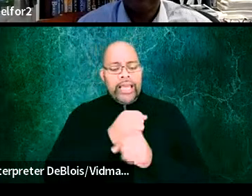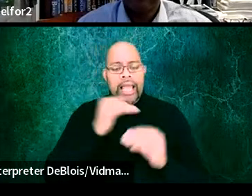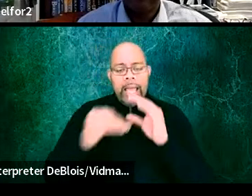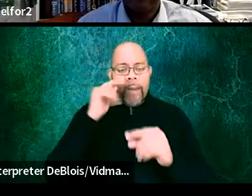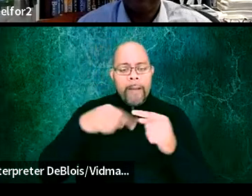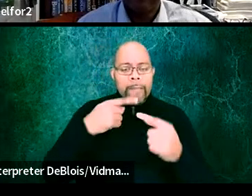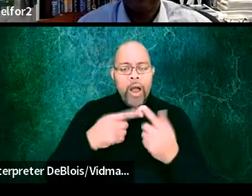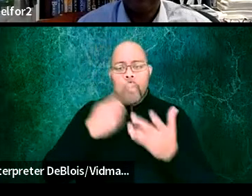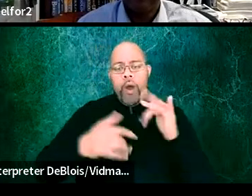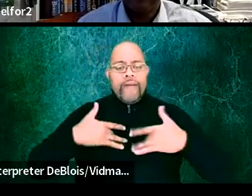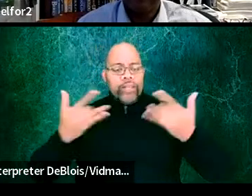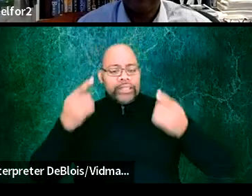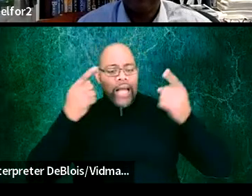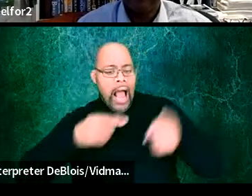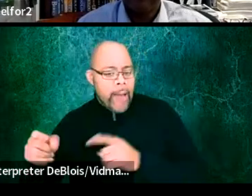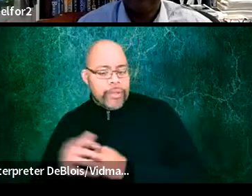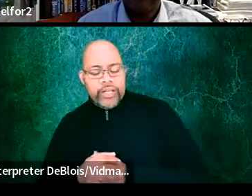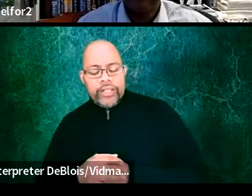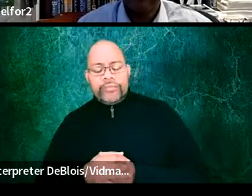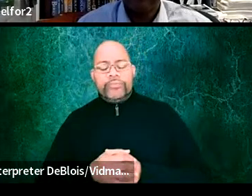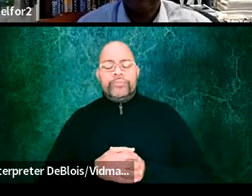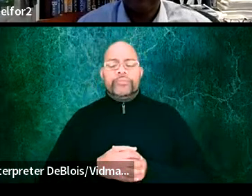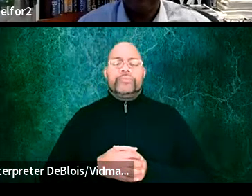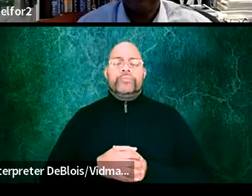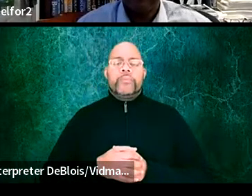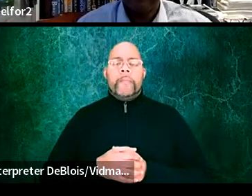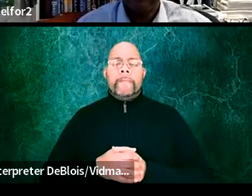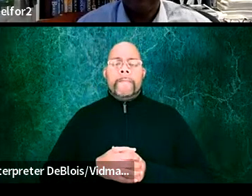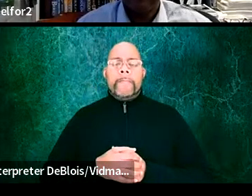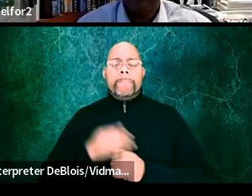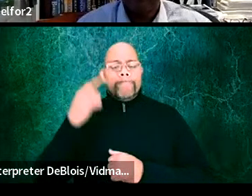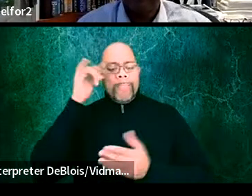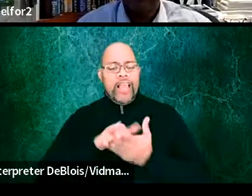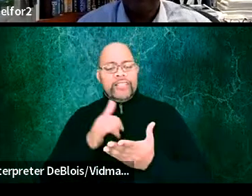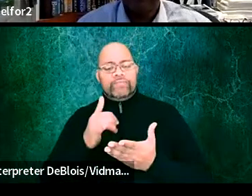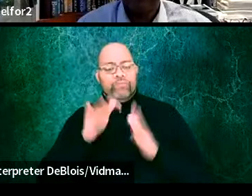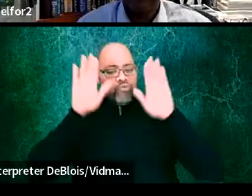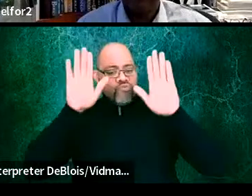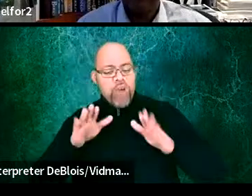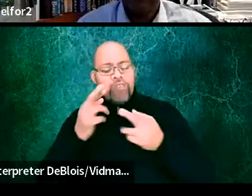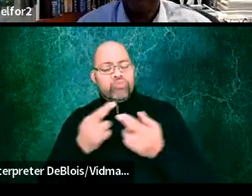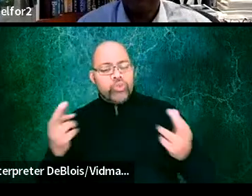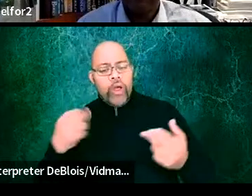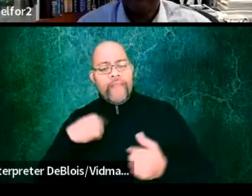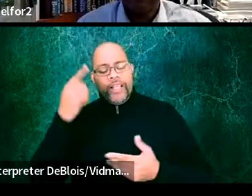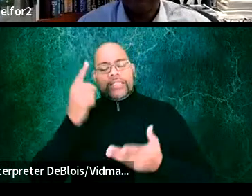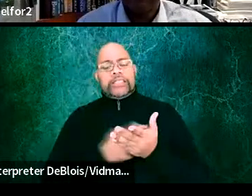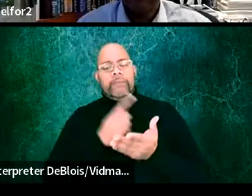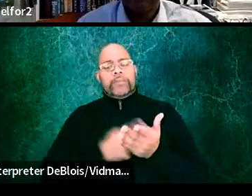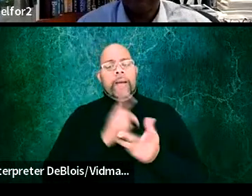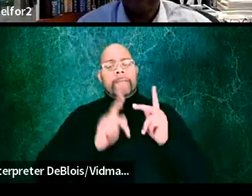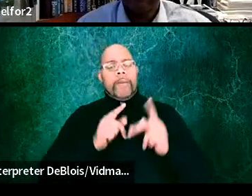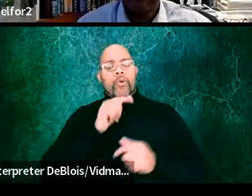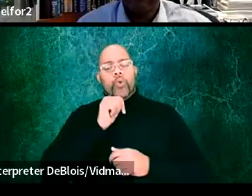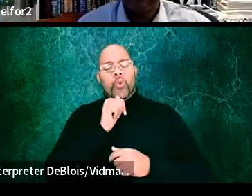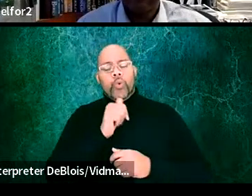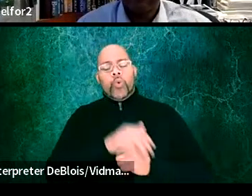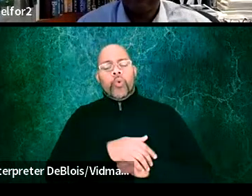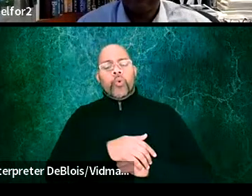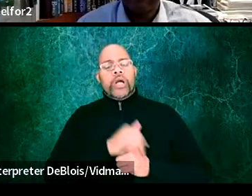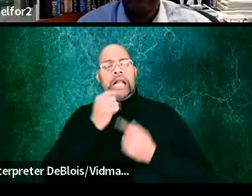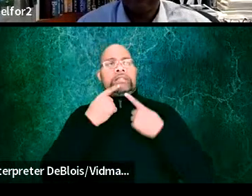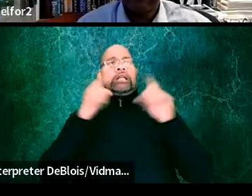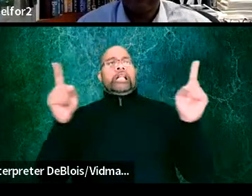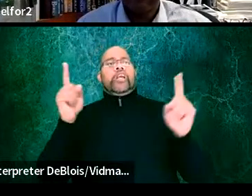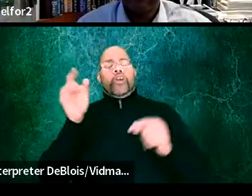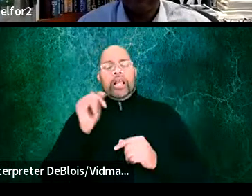about what events are happening. And I think that's a great resource that I think sometimes people who are undeclared, such